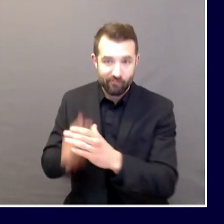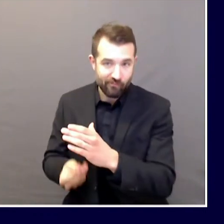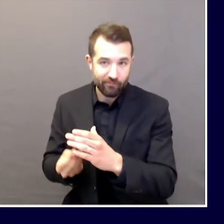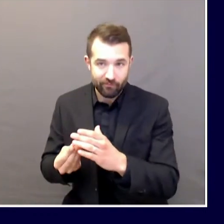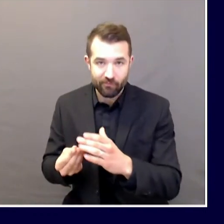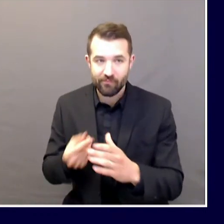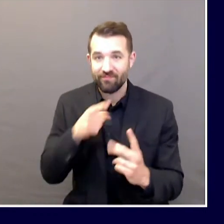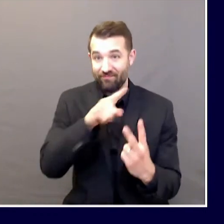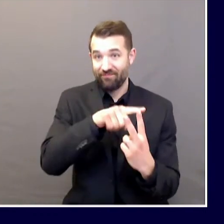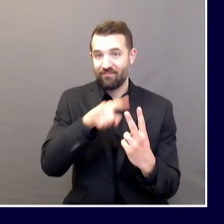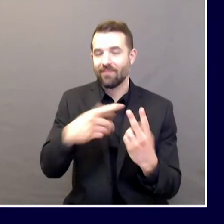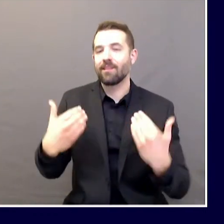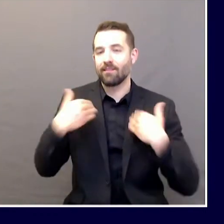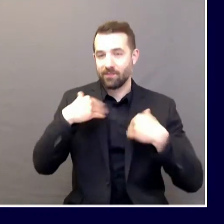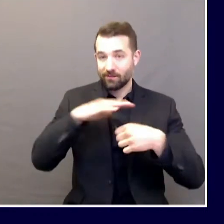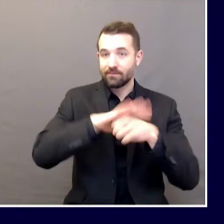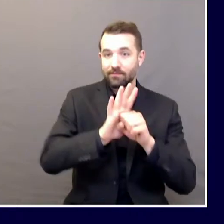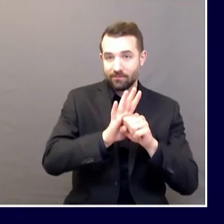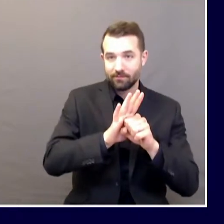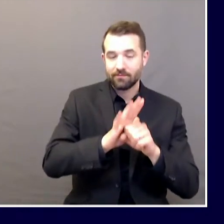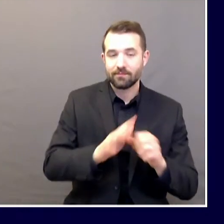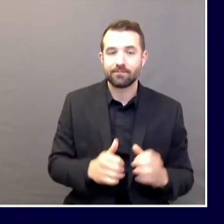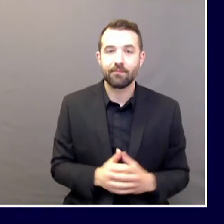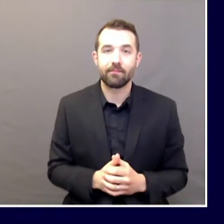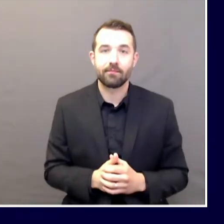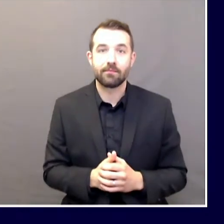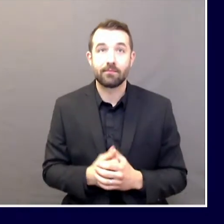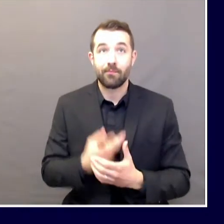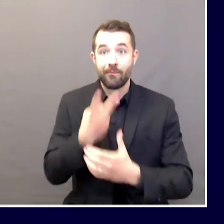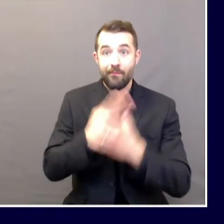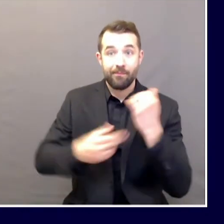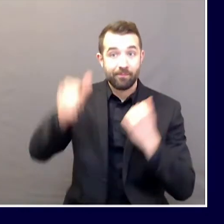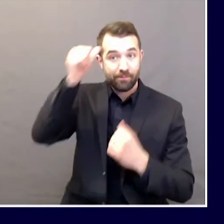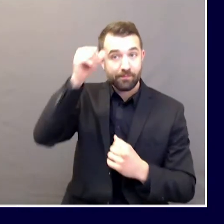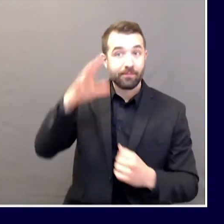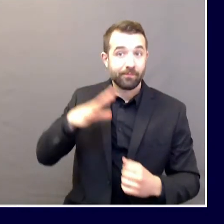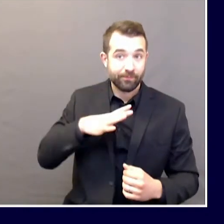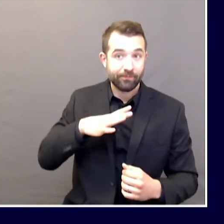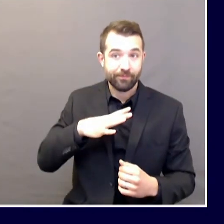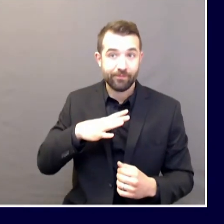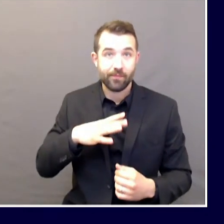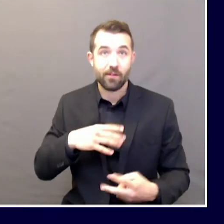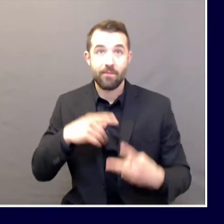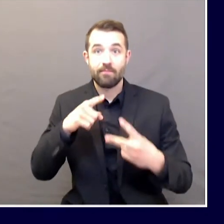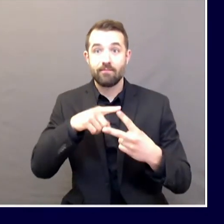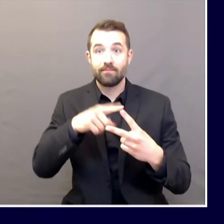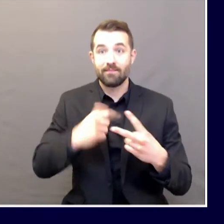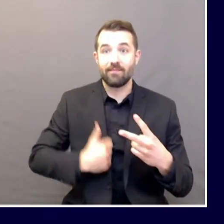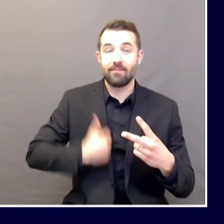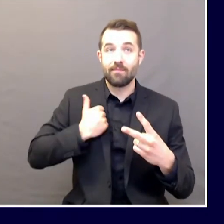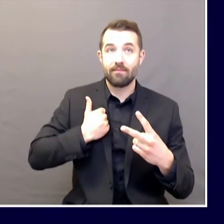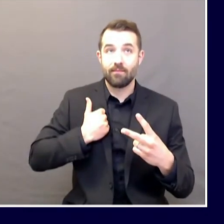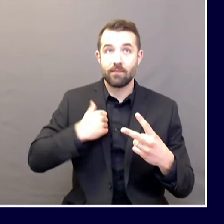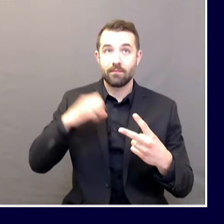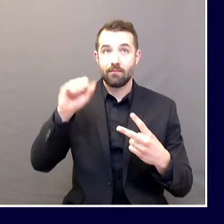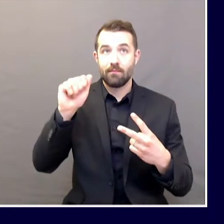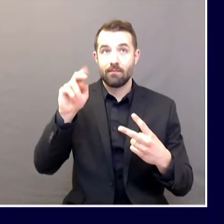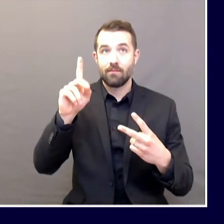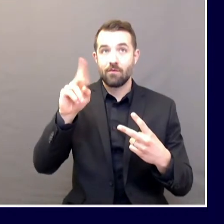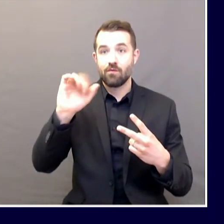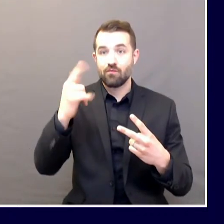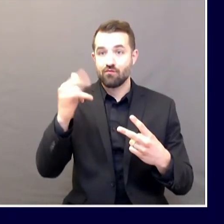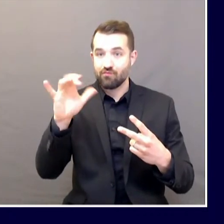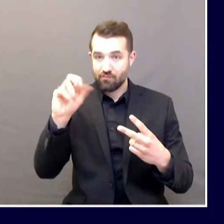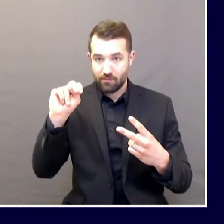with COVID-19. Both were men. One was a resident of Androscoggin County, and the other of